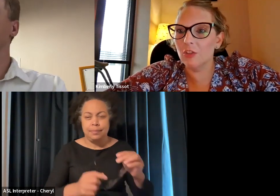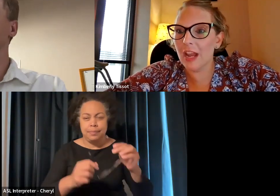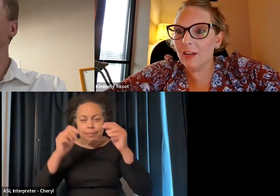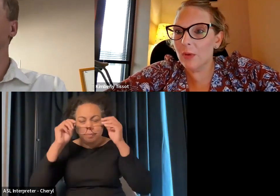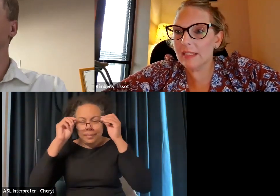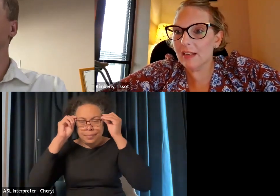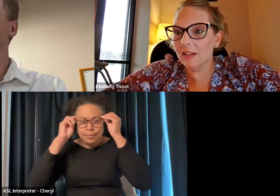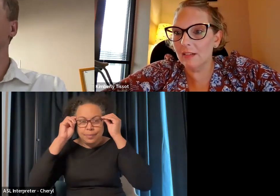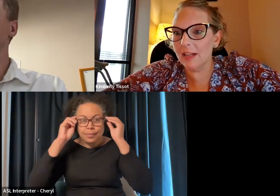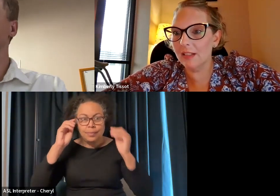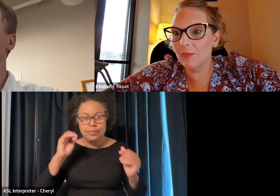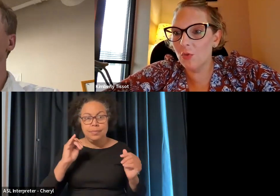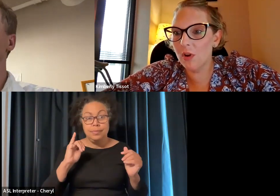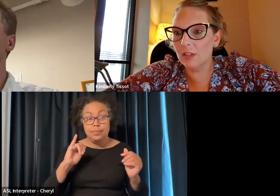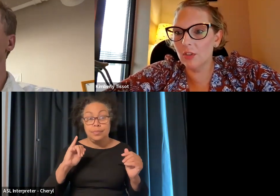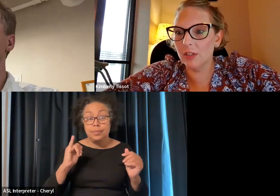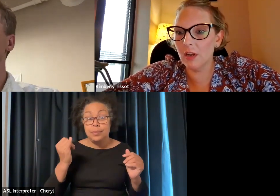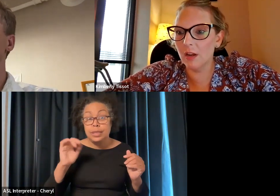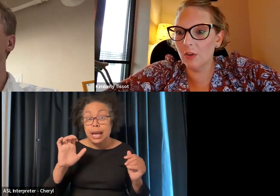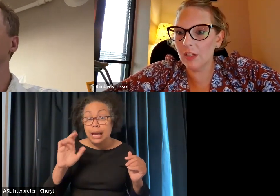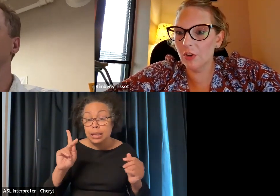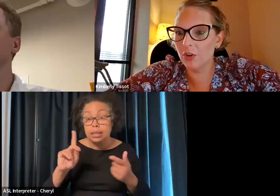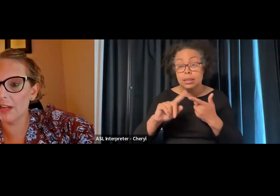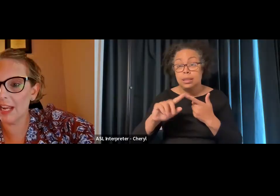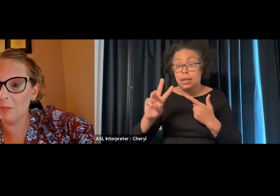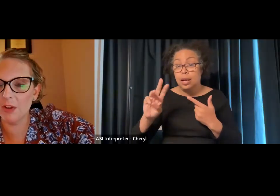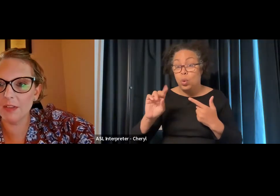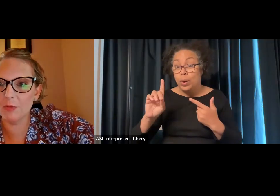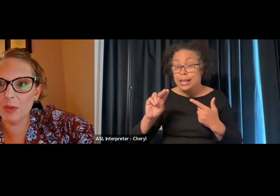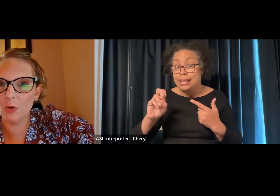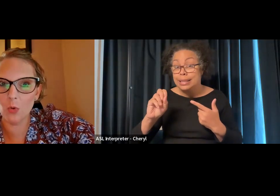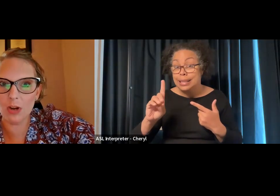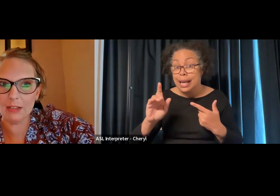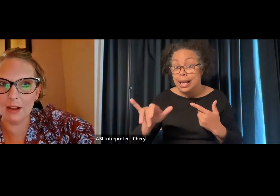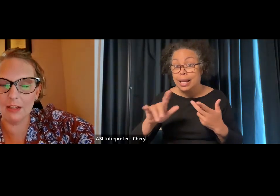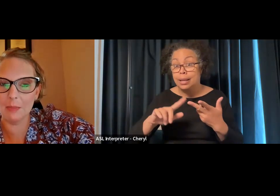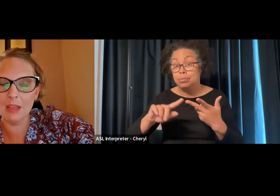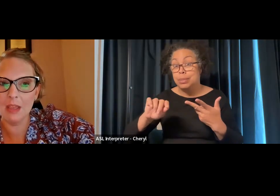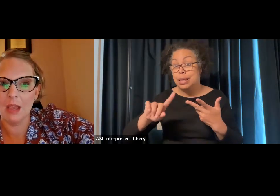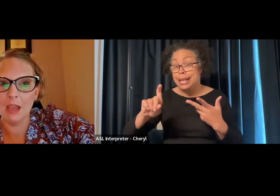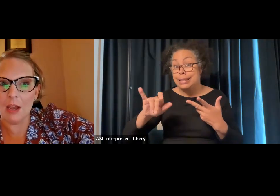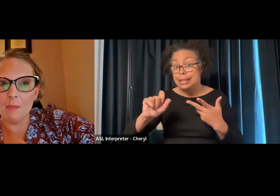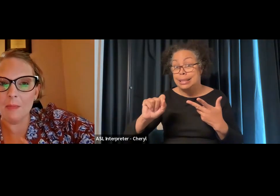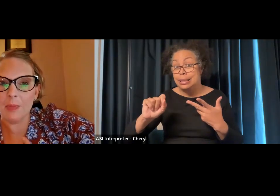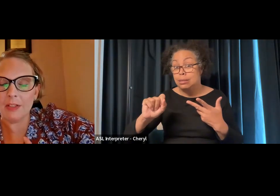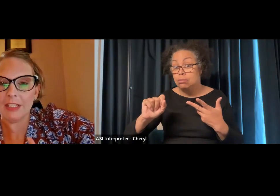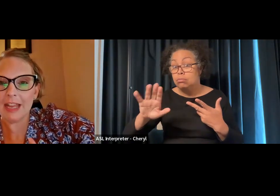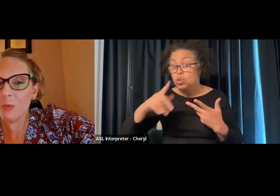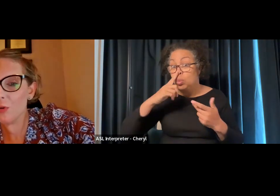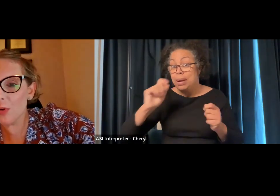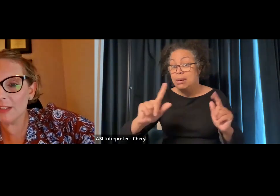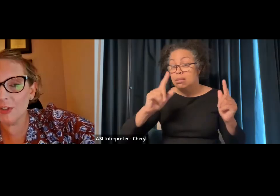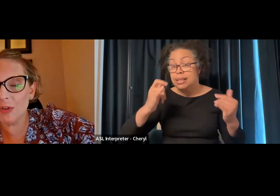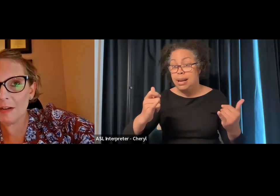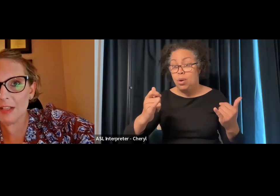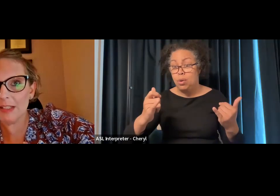And Jack, Wednesday, and Alexis, if you want to just go ahead and turn your cameras on, this would be a great time. But today